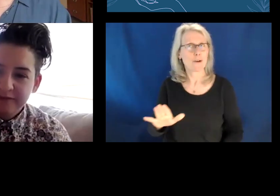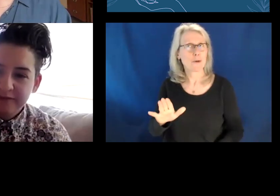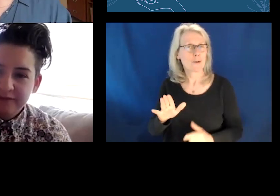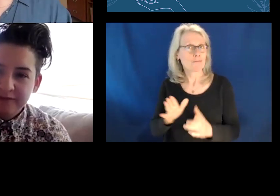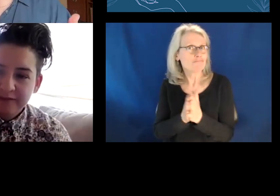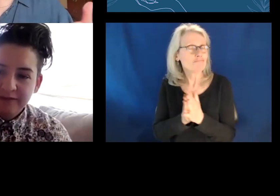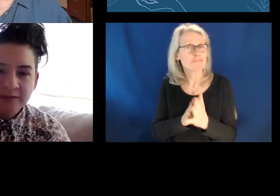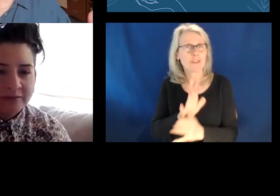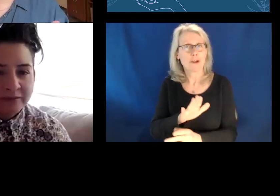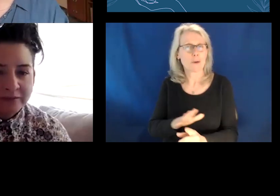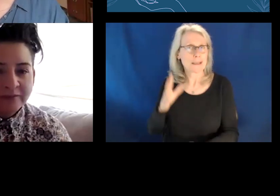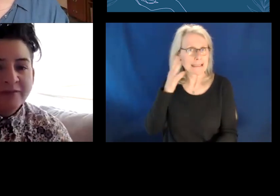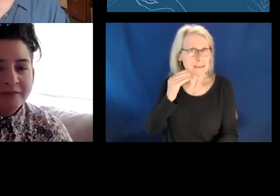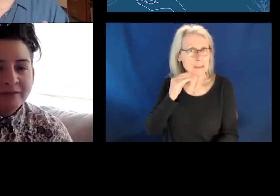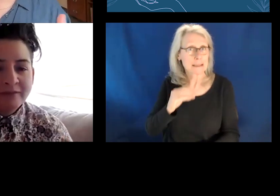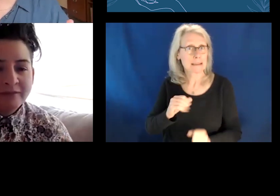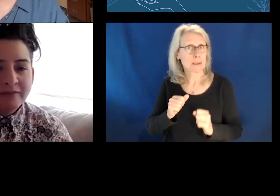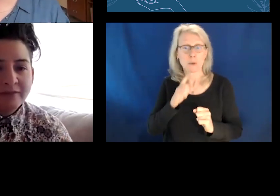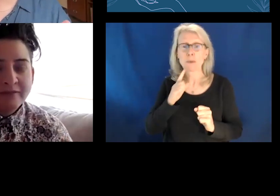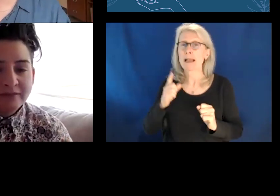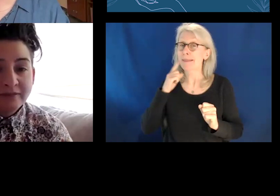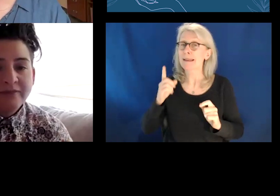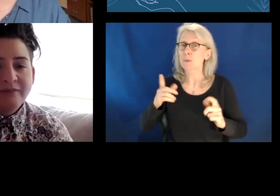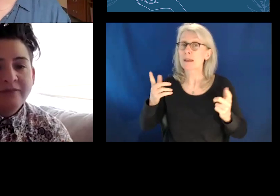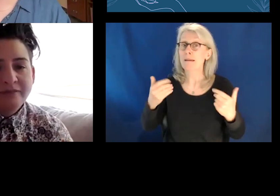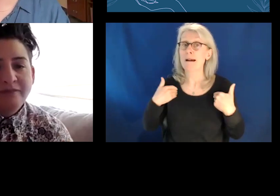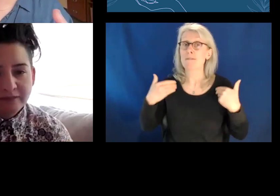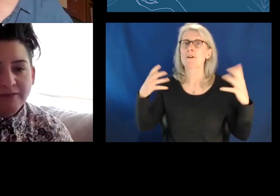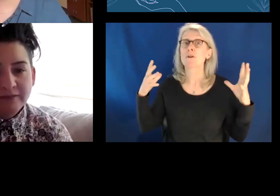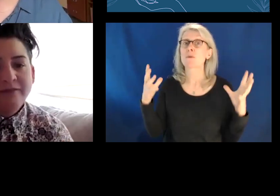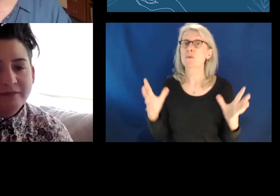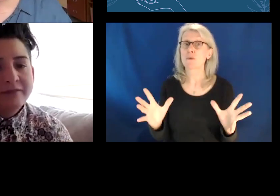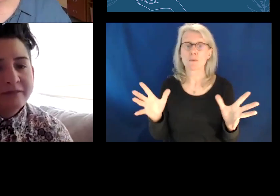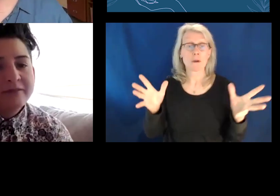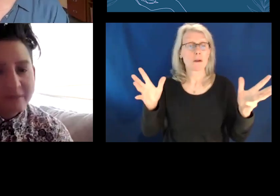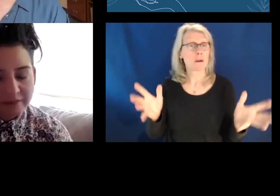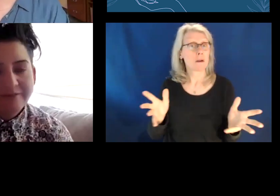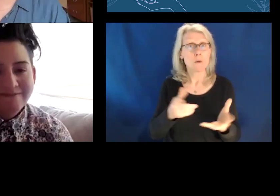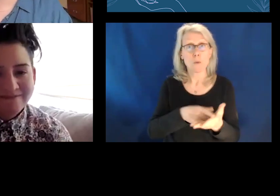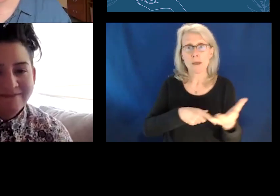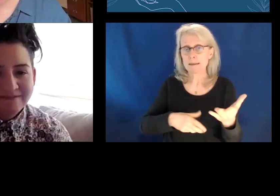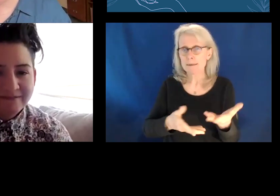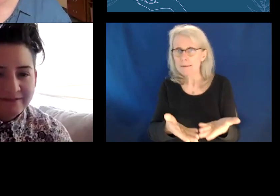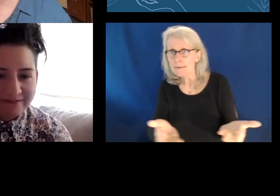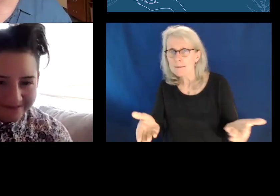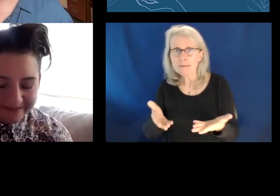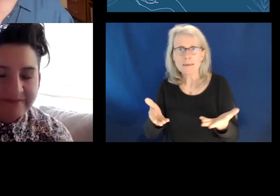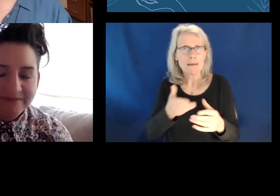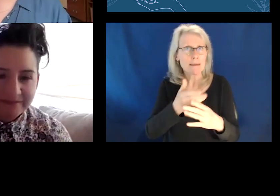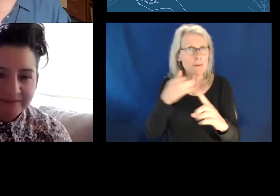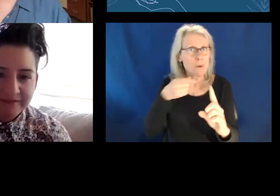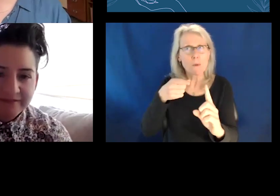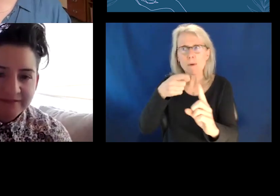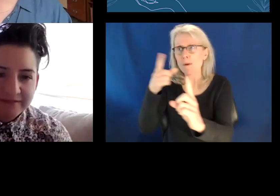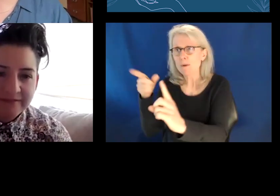there's room for those first moments where you're actually weaving them together to sort of figure out the shared intentions and shared context.